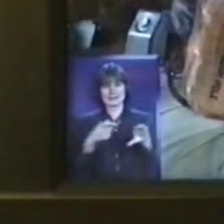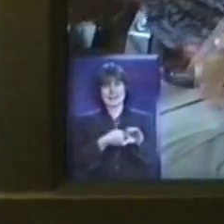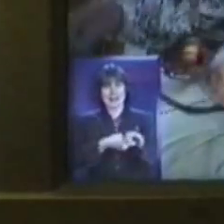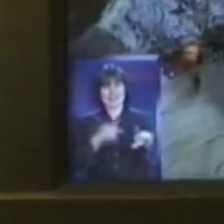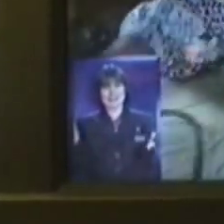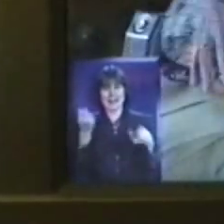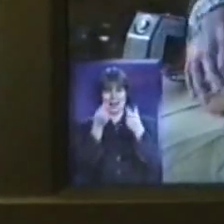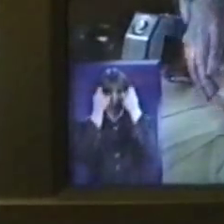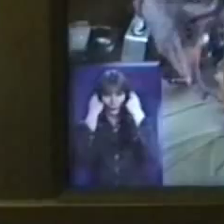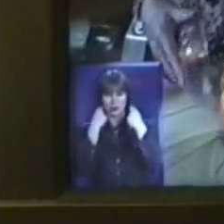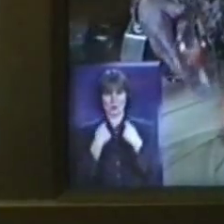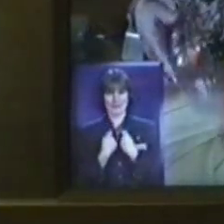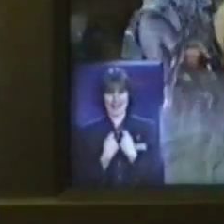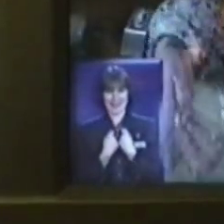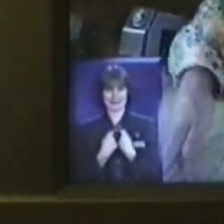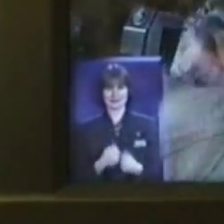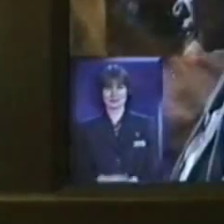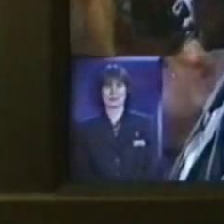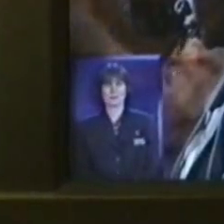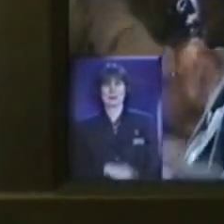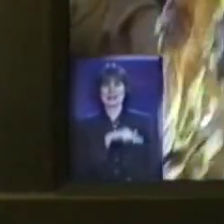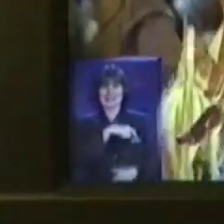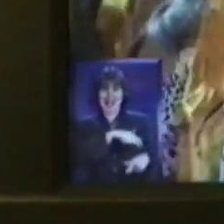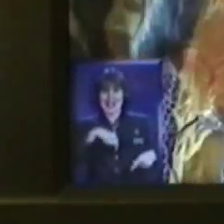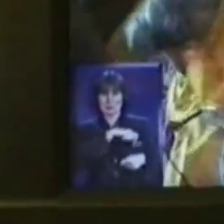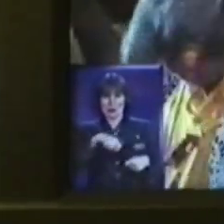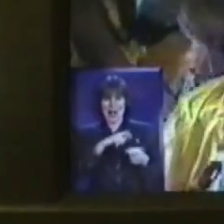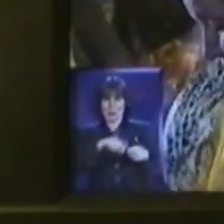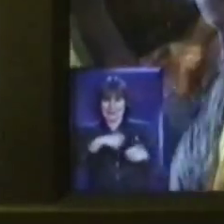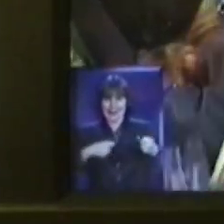To use it, take it out of the container and place it over your head.